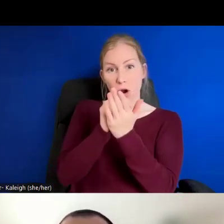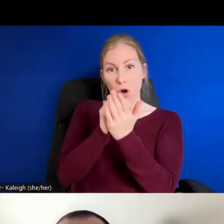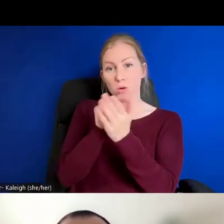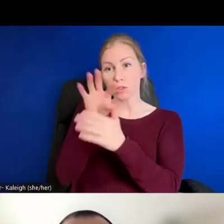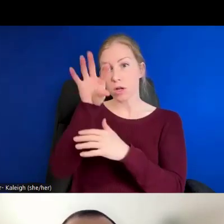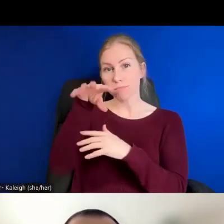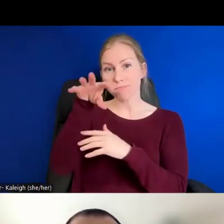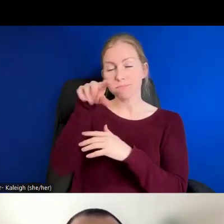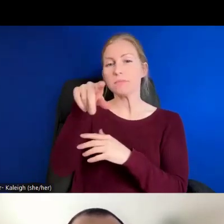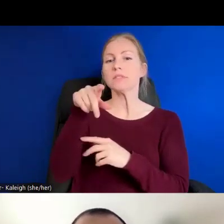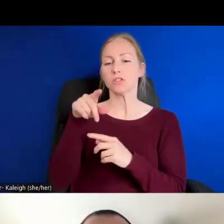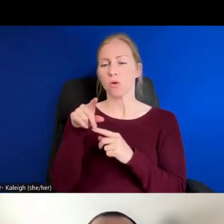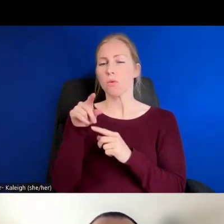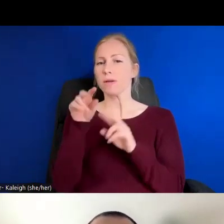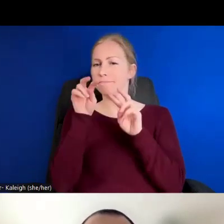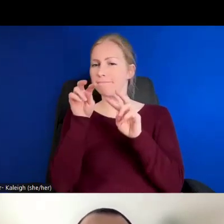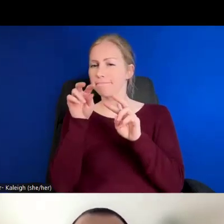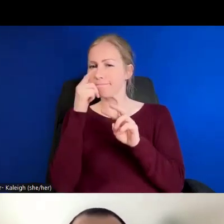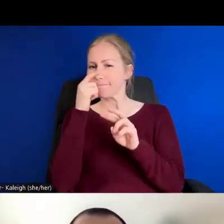In the first example,